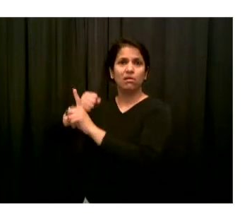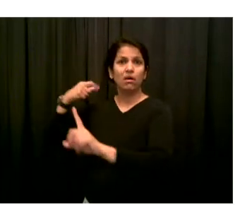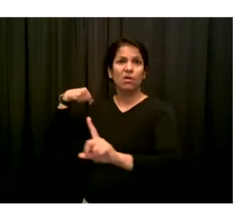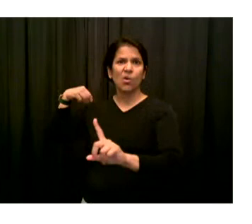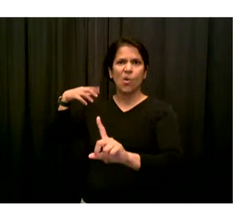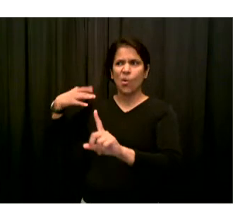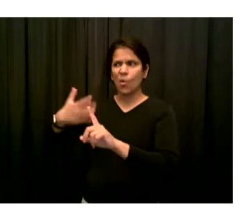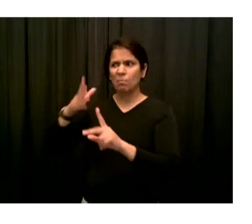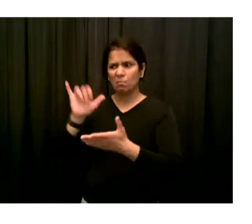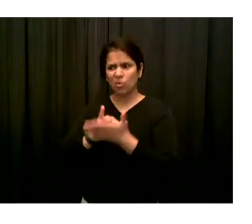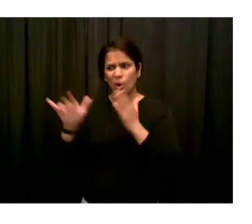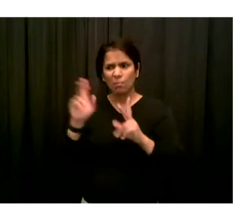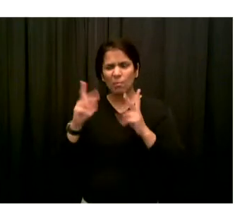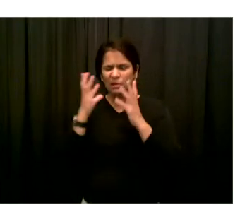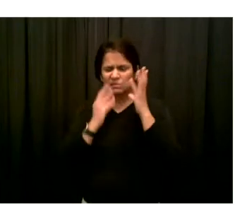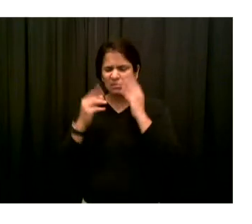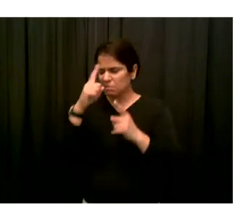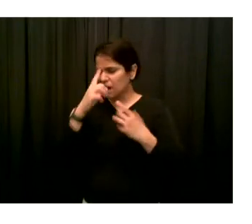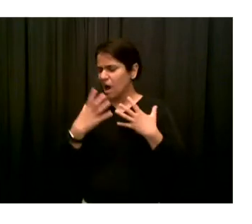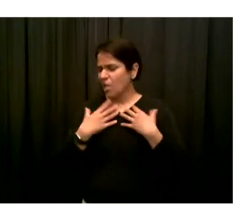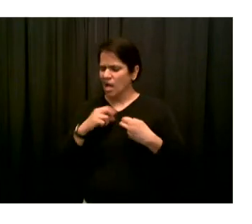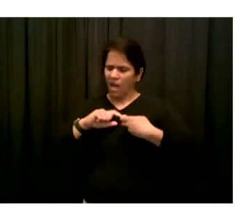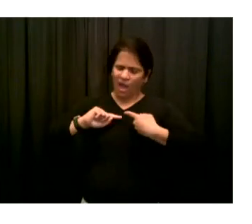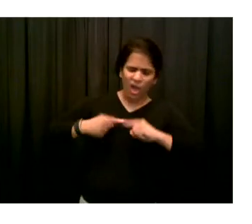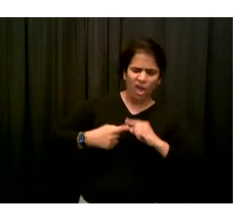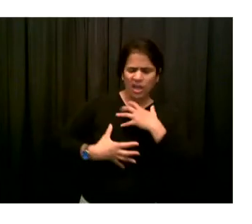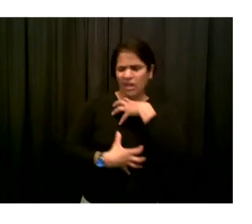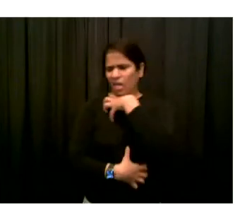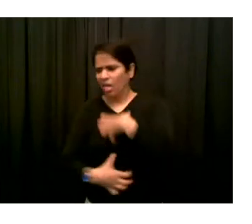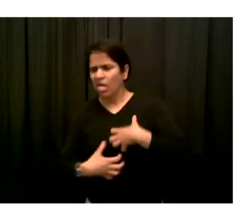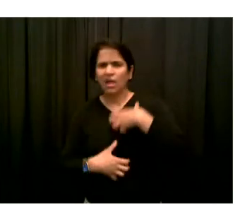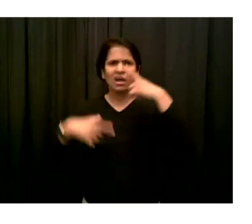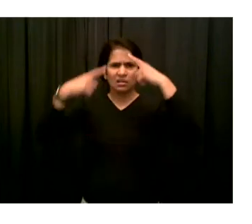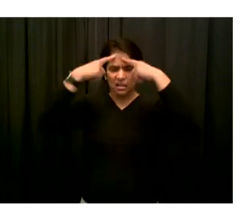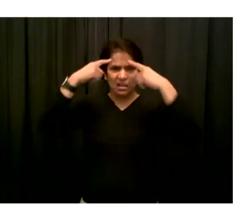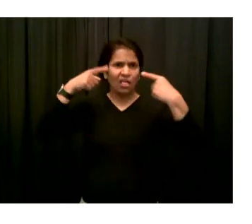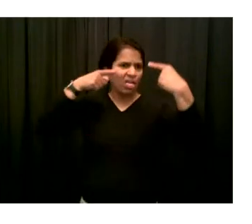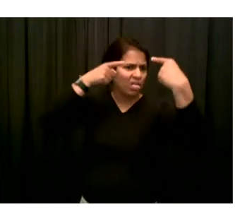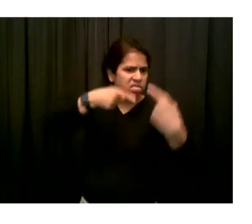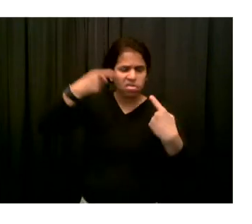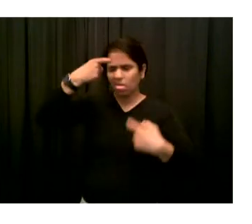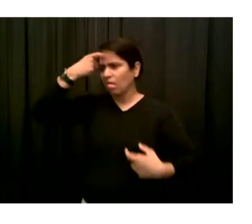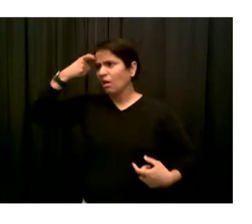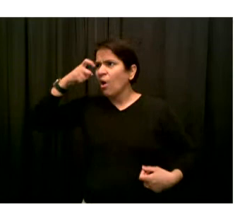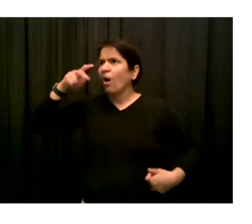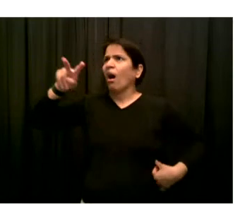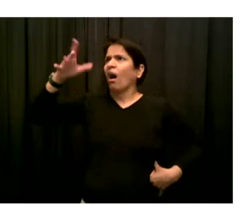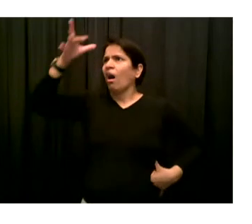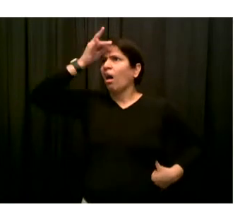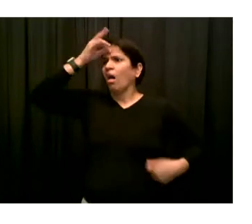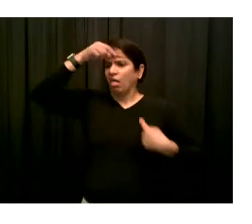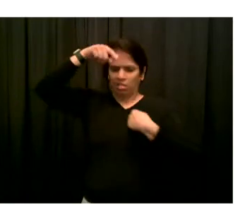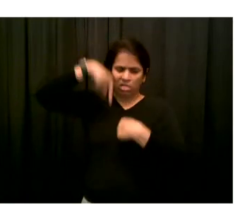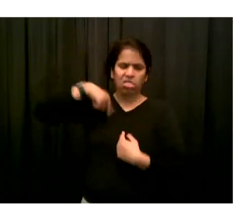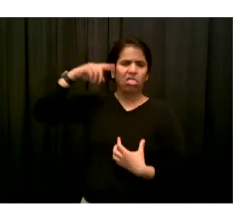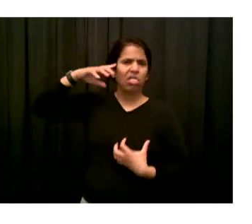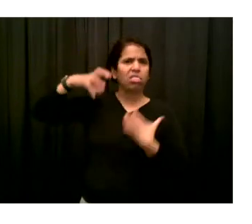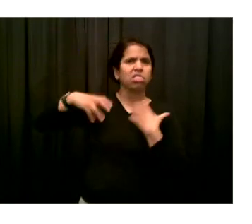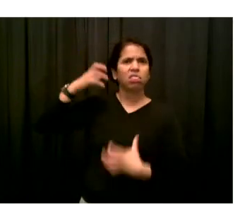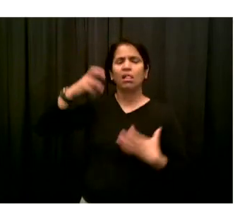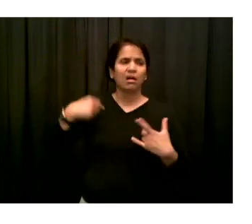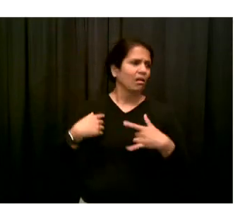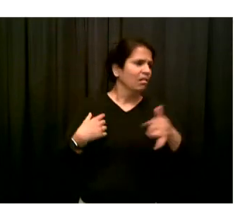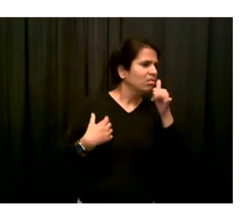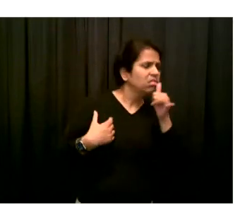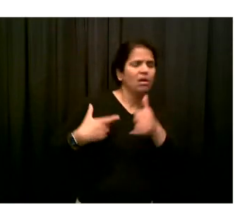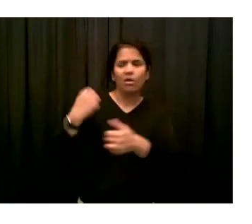and that's affecting our mental health and our wellness. Around 280,000 adult New Yorkers have serious